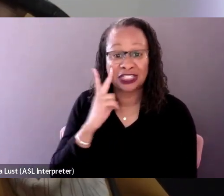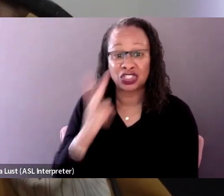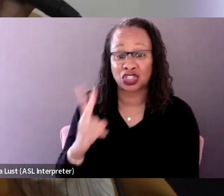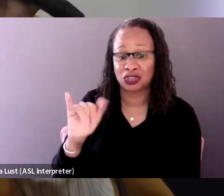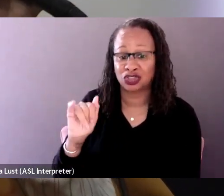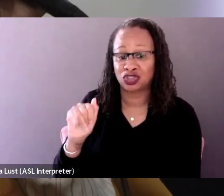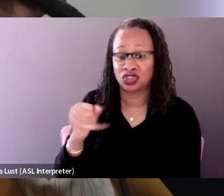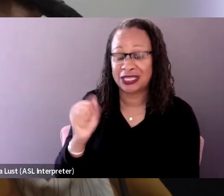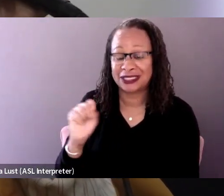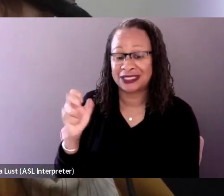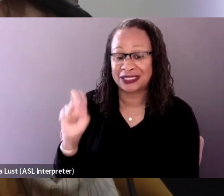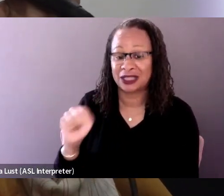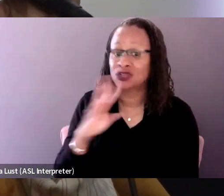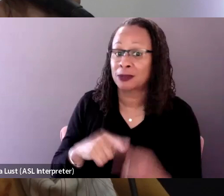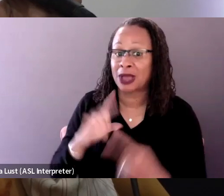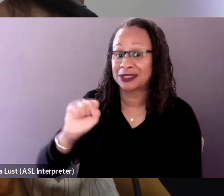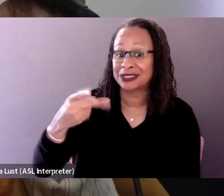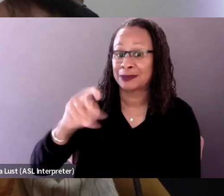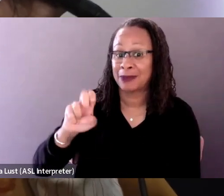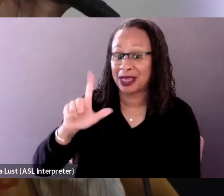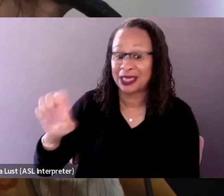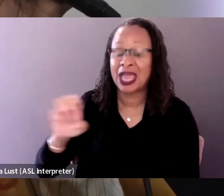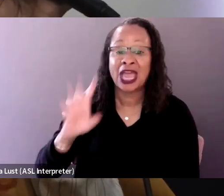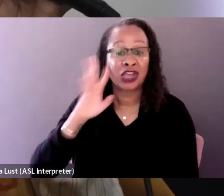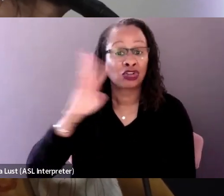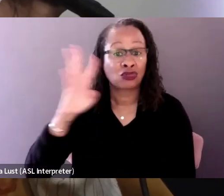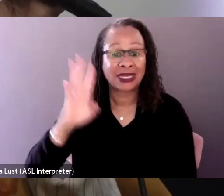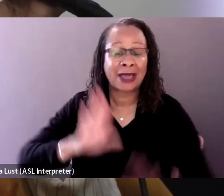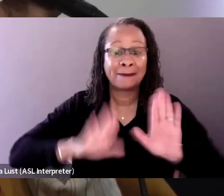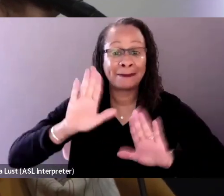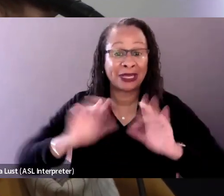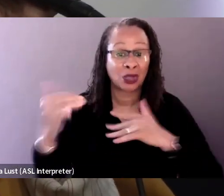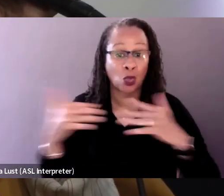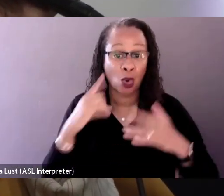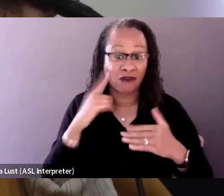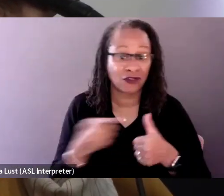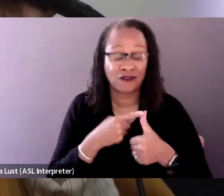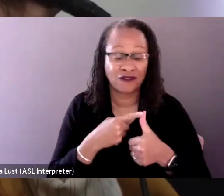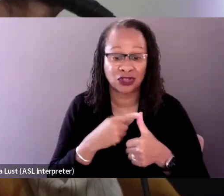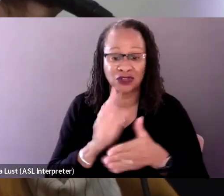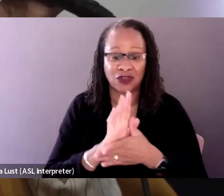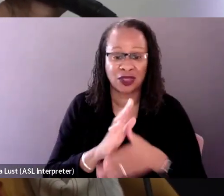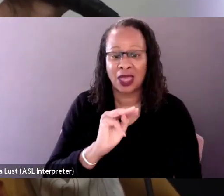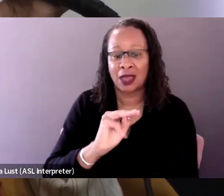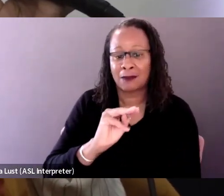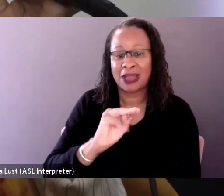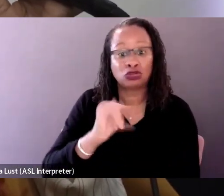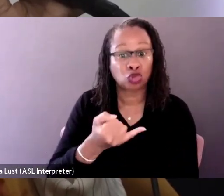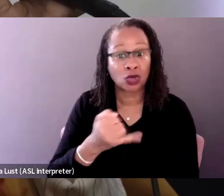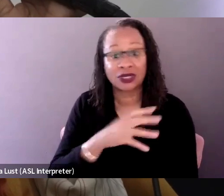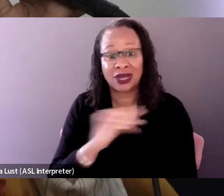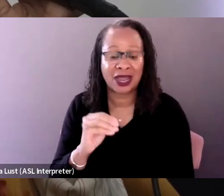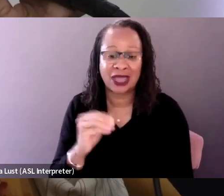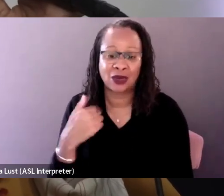Spike Lee and how he created a bidding war for his first film. And so he went to like Michael Jordan and was like, hey, you know, we got Magic Johnson